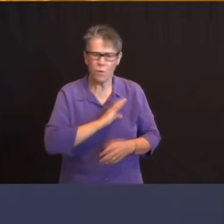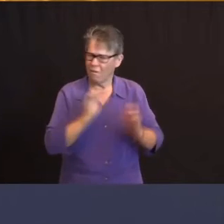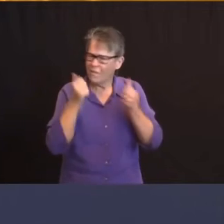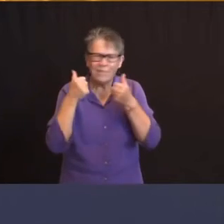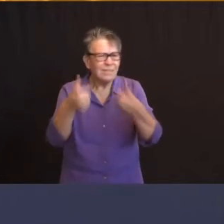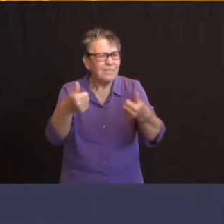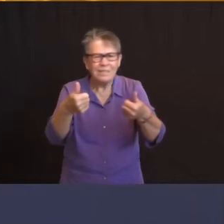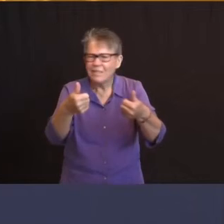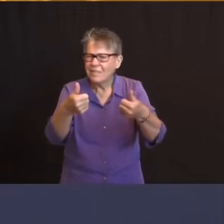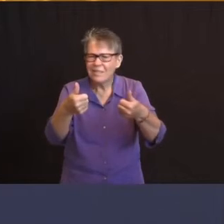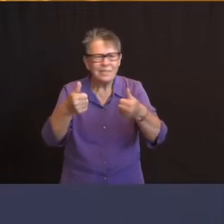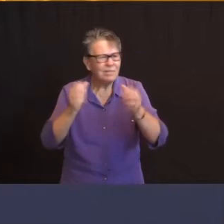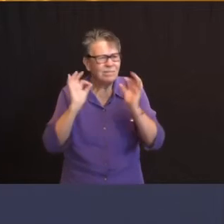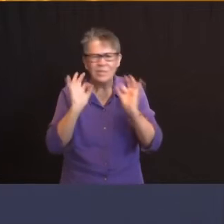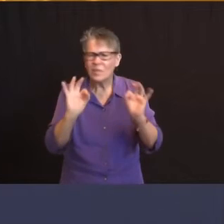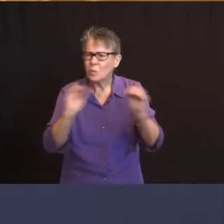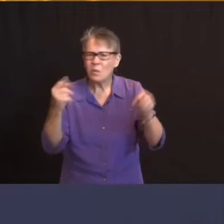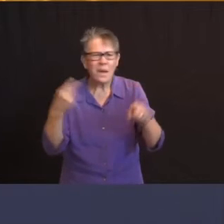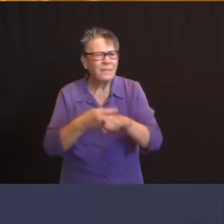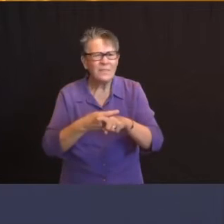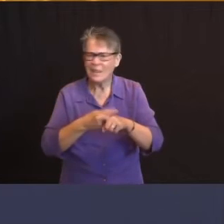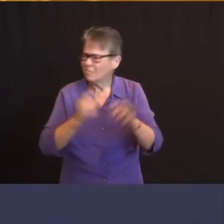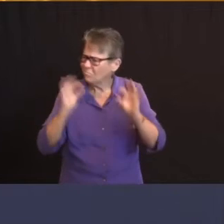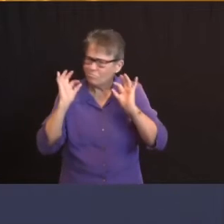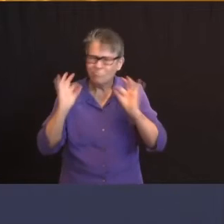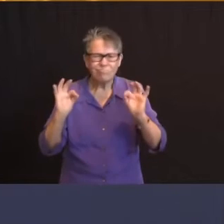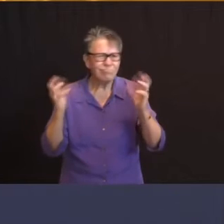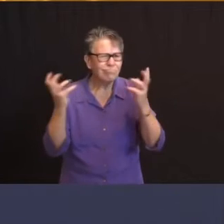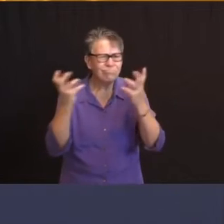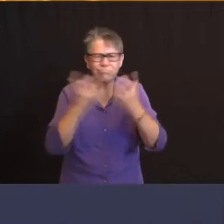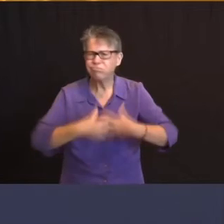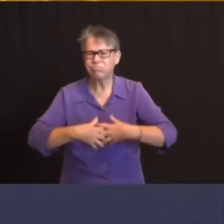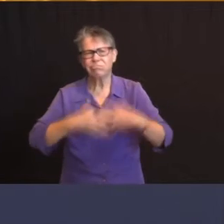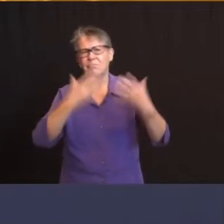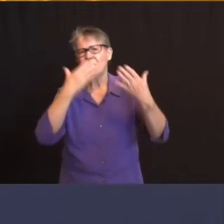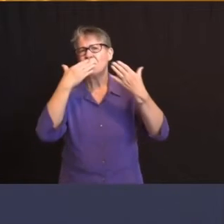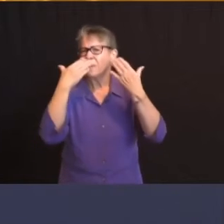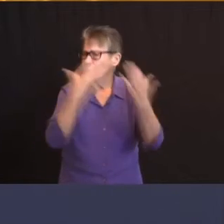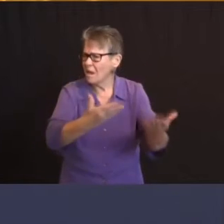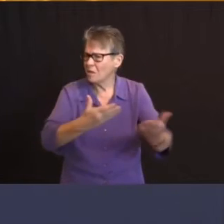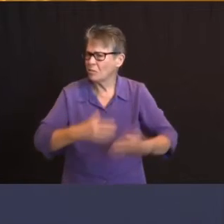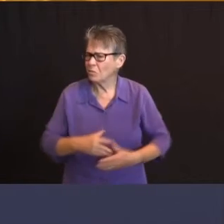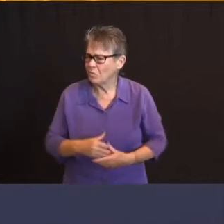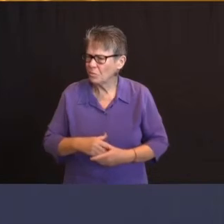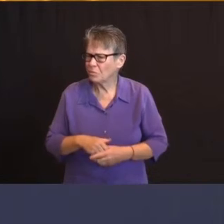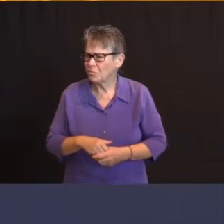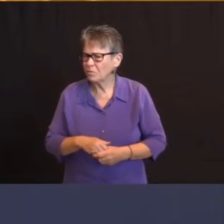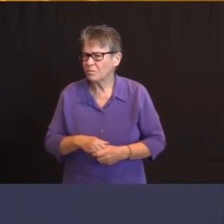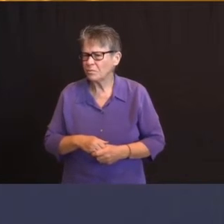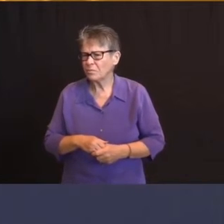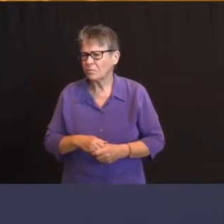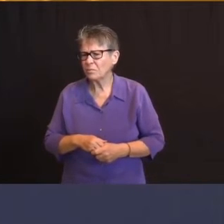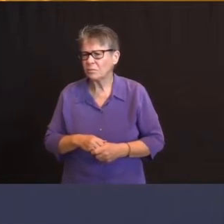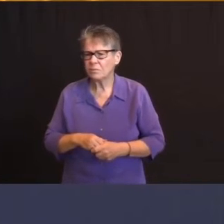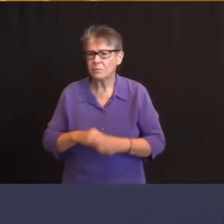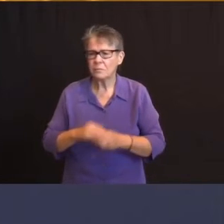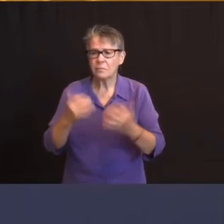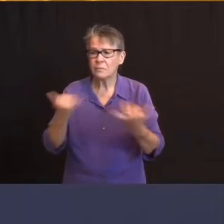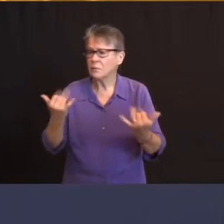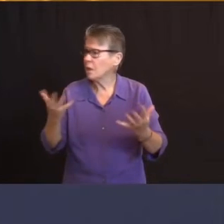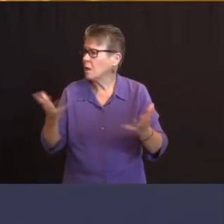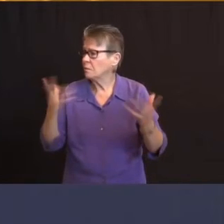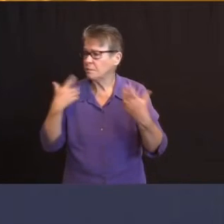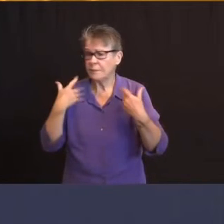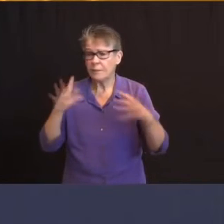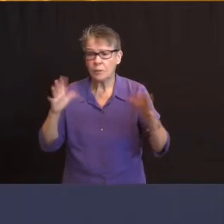I get this. I know one of our friends had this upside down yesterday, so I'm good, right? Again, God bless Luke Homemeyer.